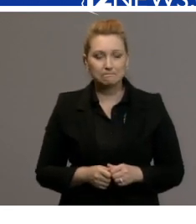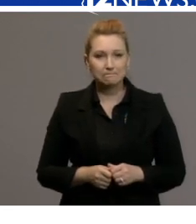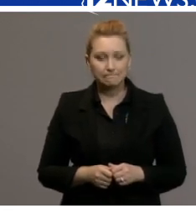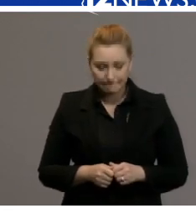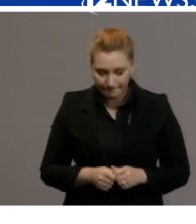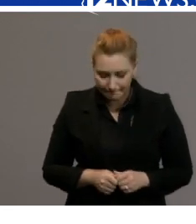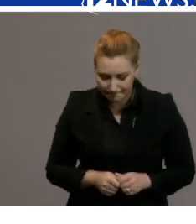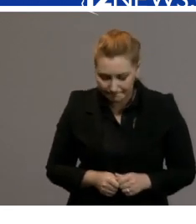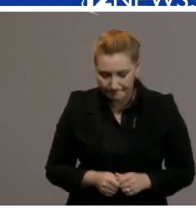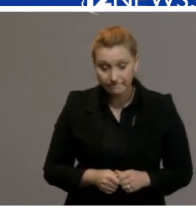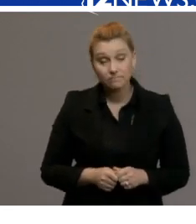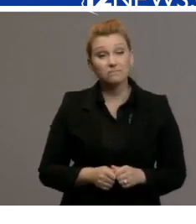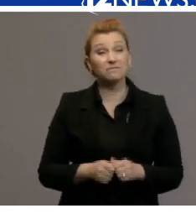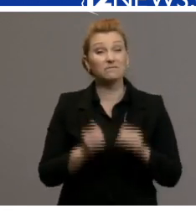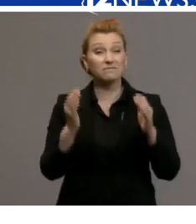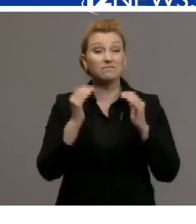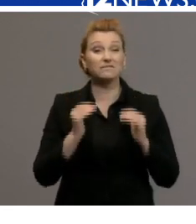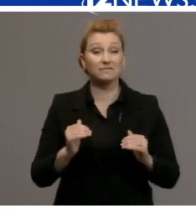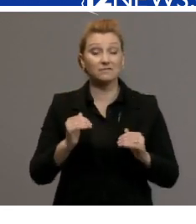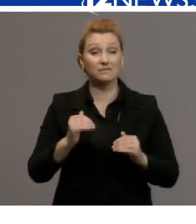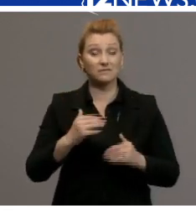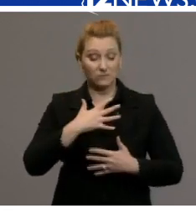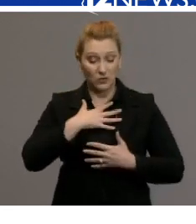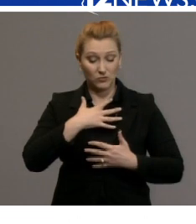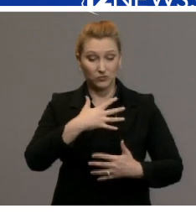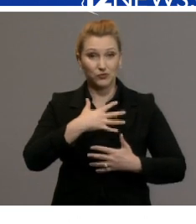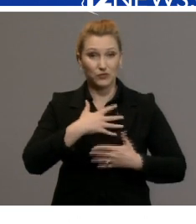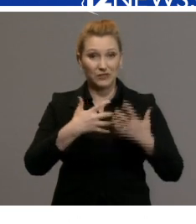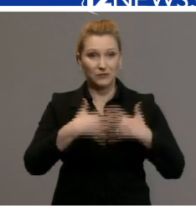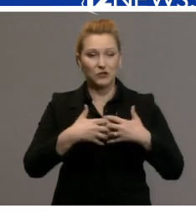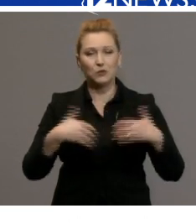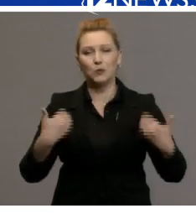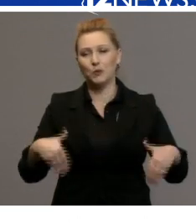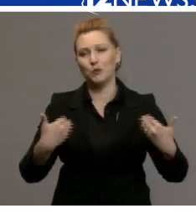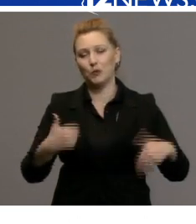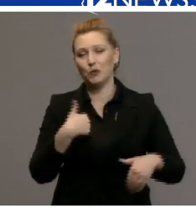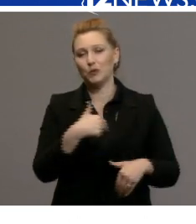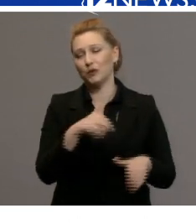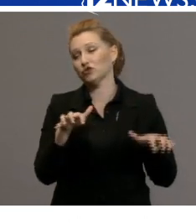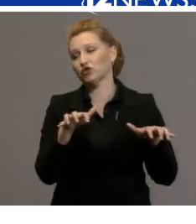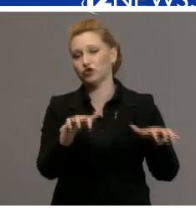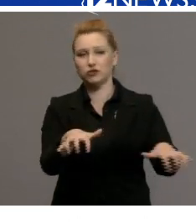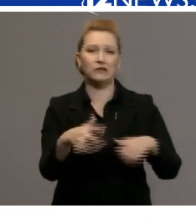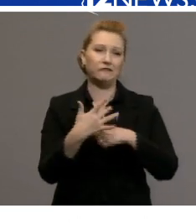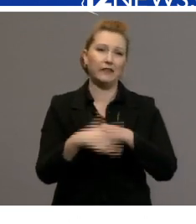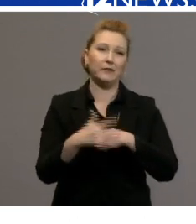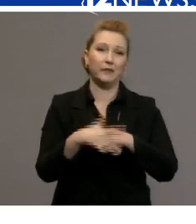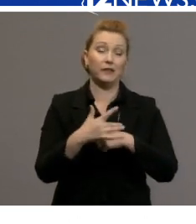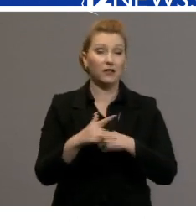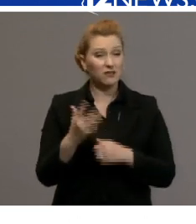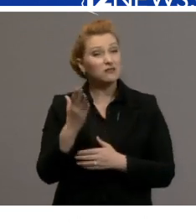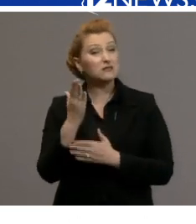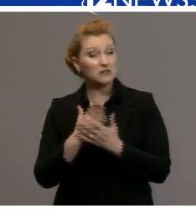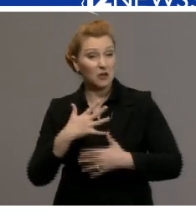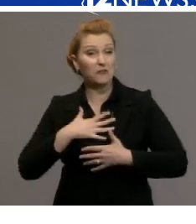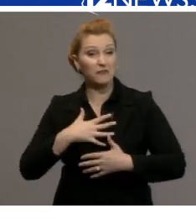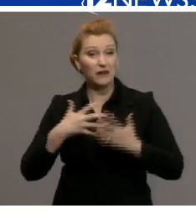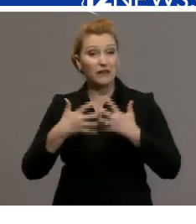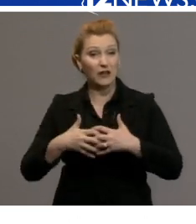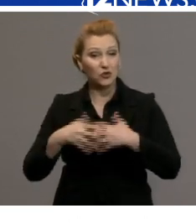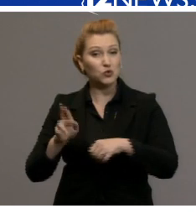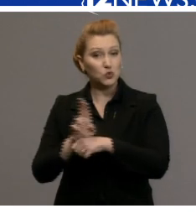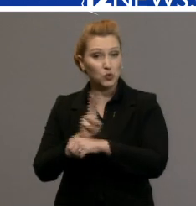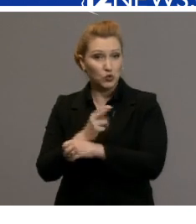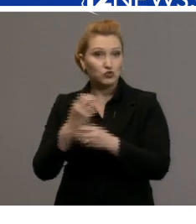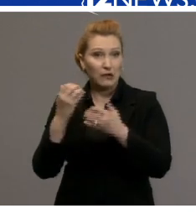Ventilators, we have a lot of availability. We have some ventilators in use, and our COVID use